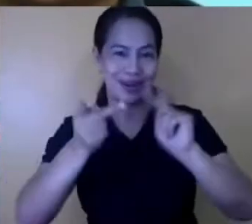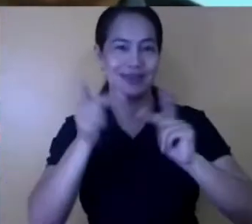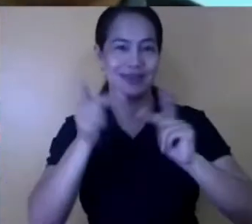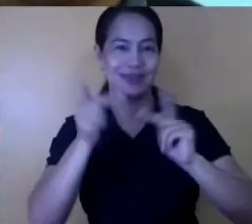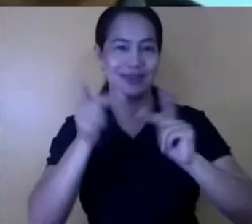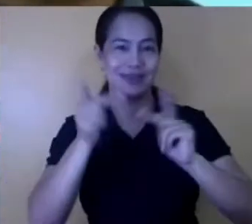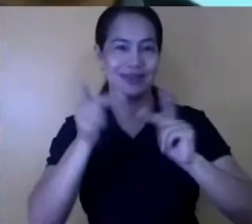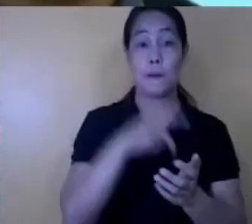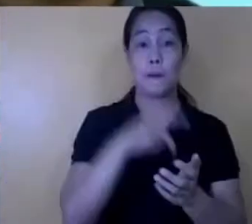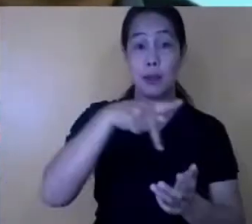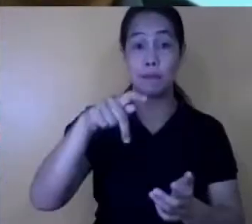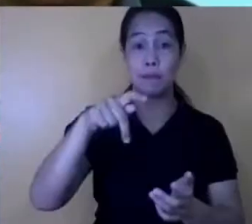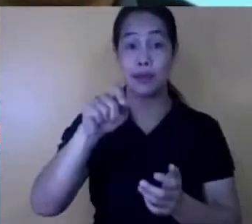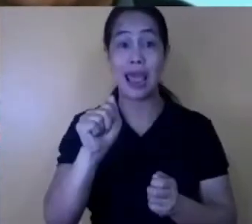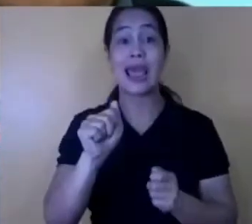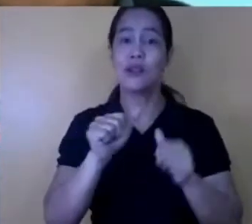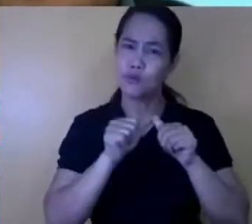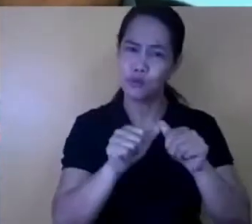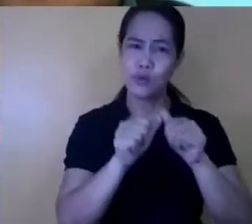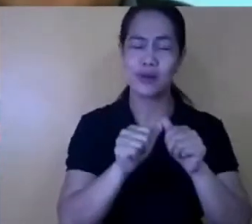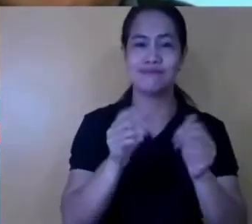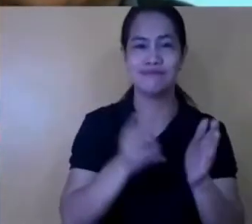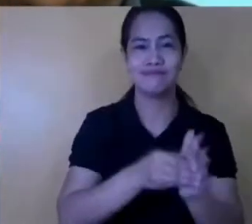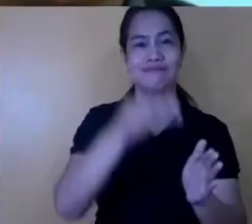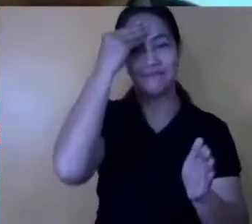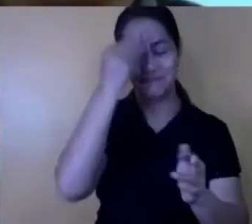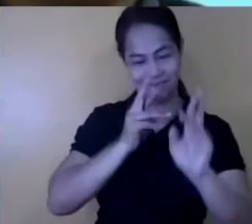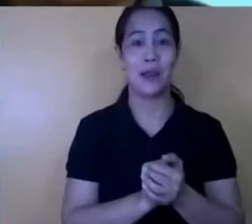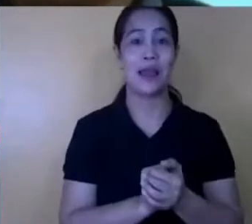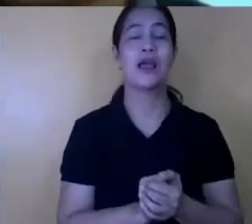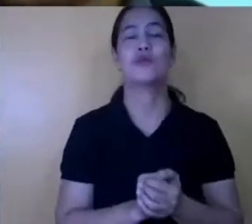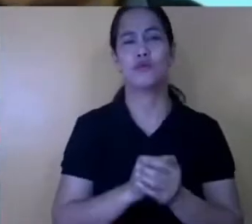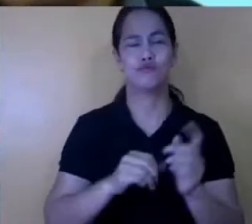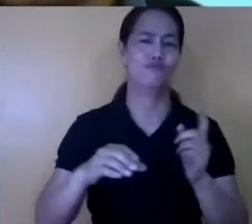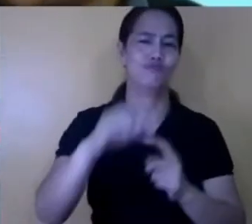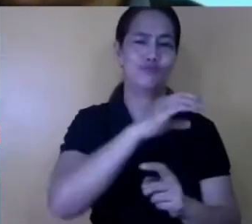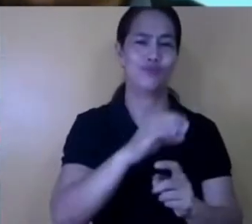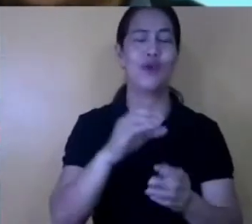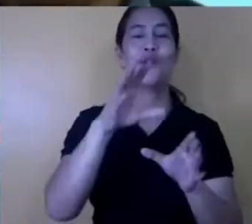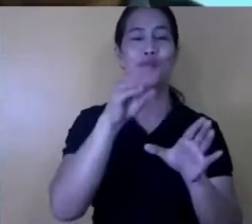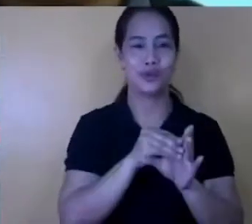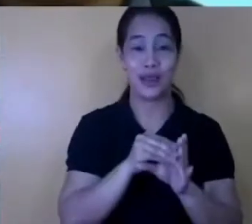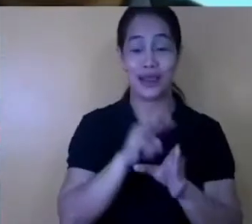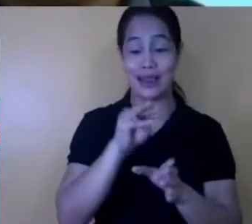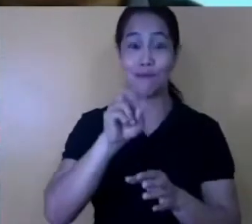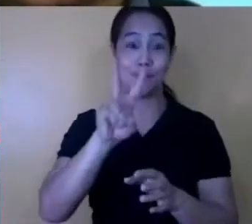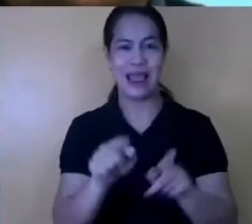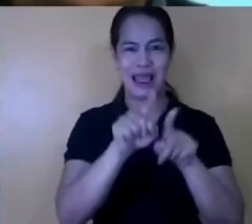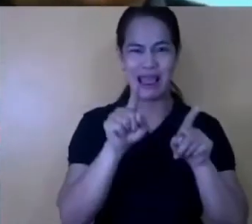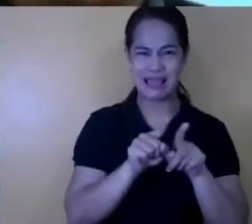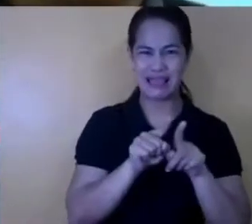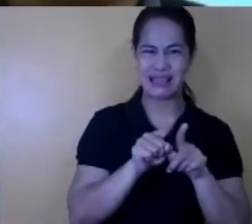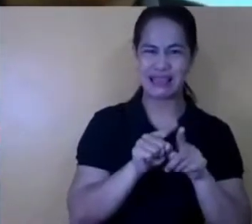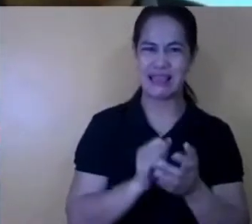that maintains a learning environment responsive to community contexts. MOV 3, at least there's a minute